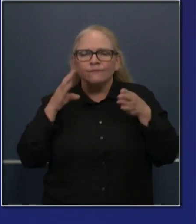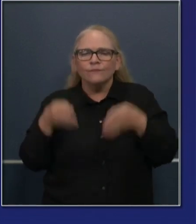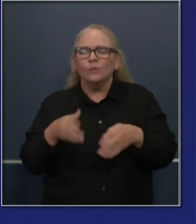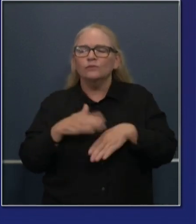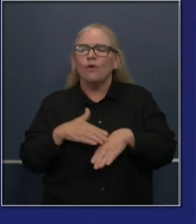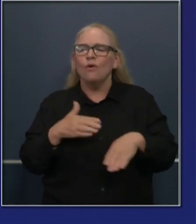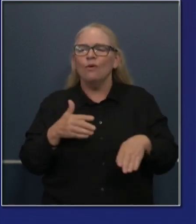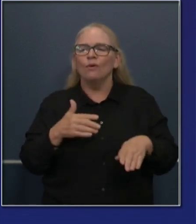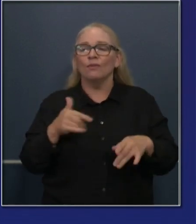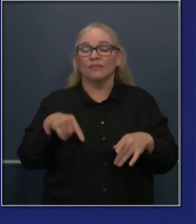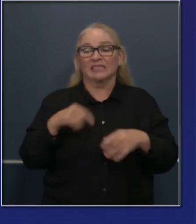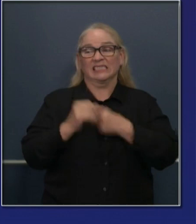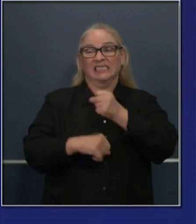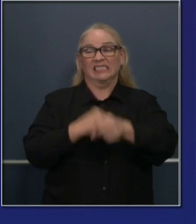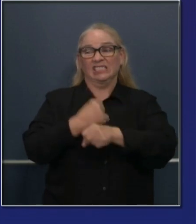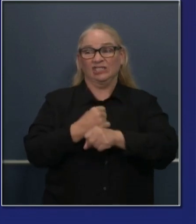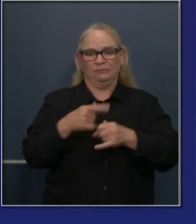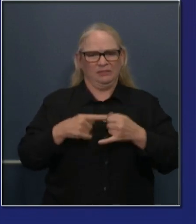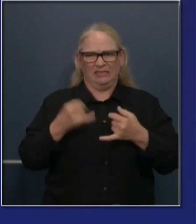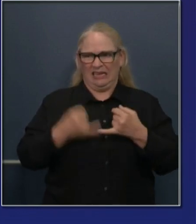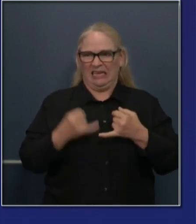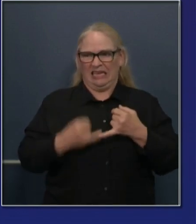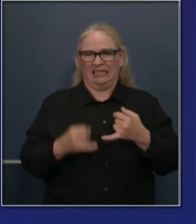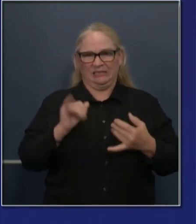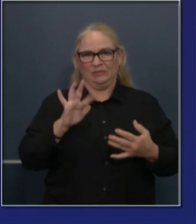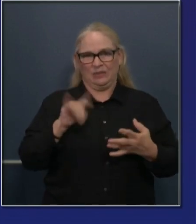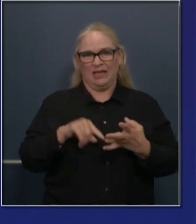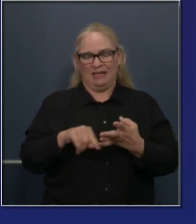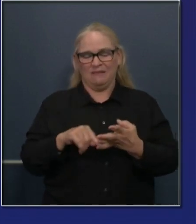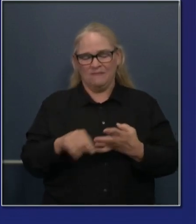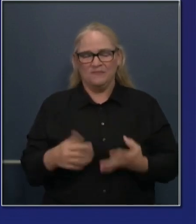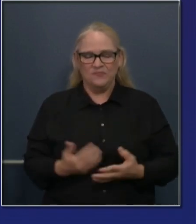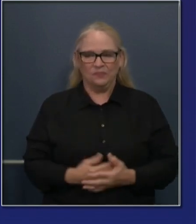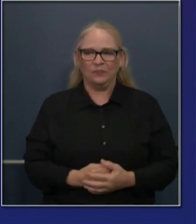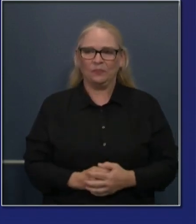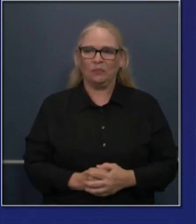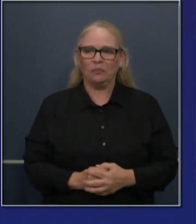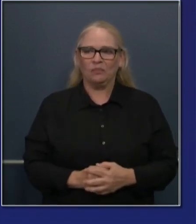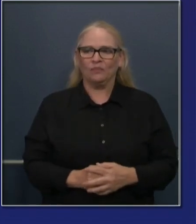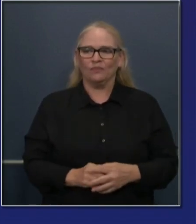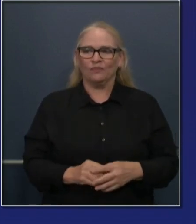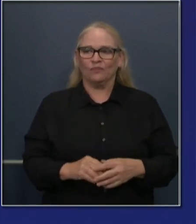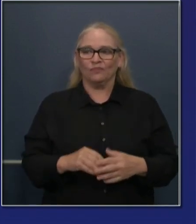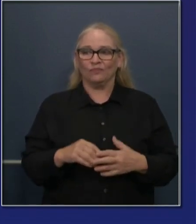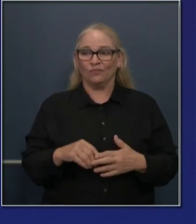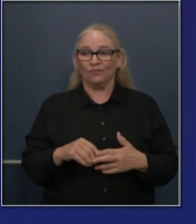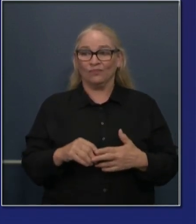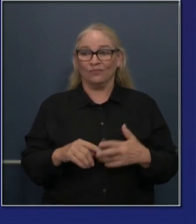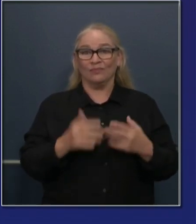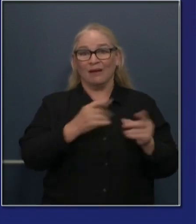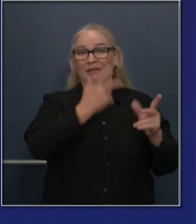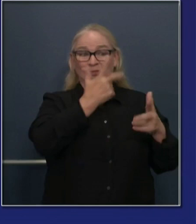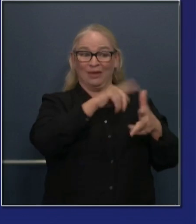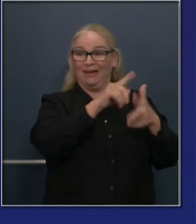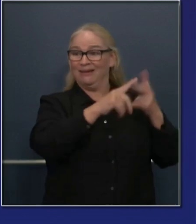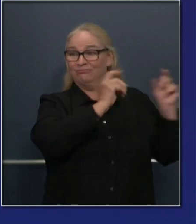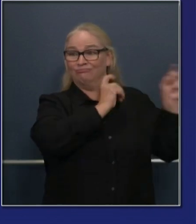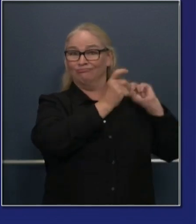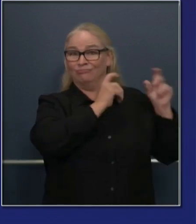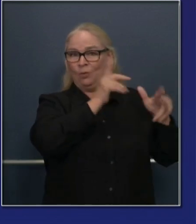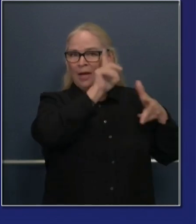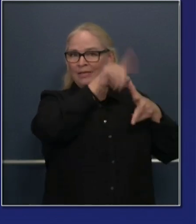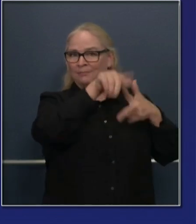meaning end of July, where a lot of these things are expiring into August, September, where other